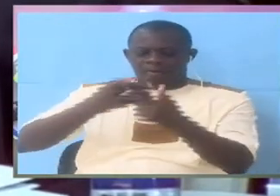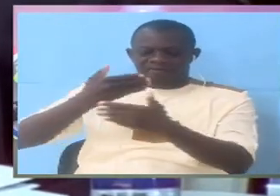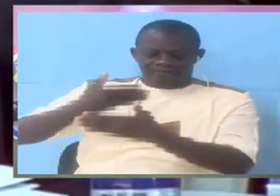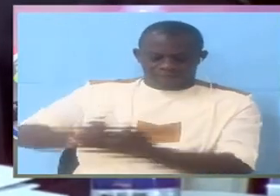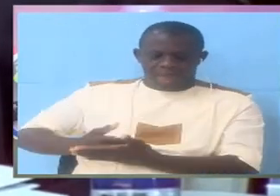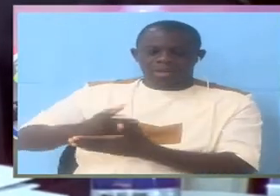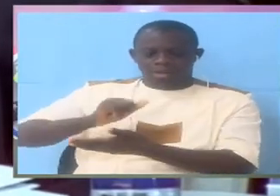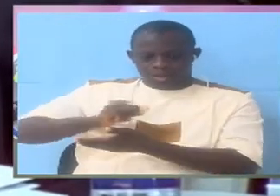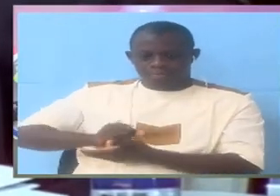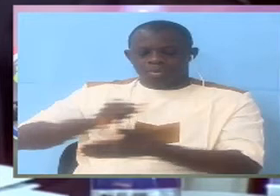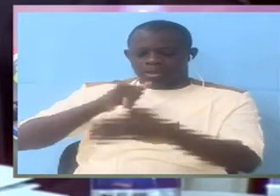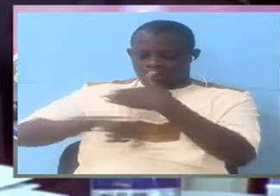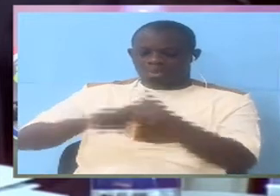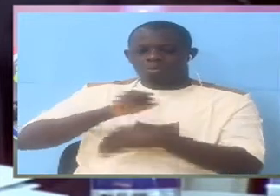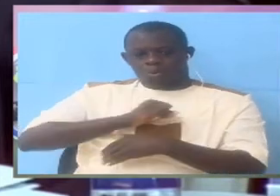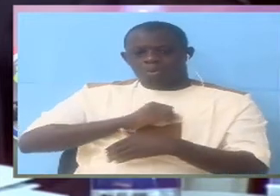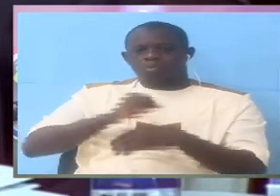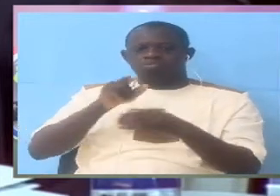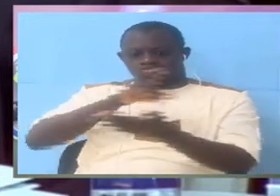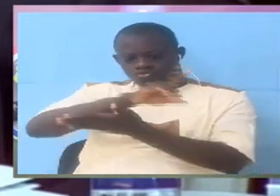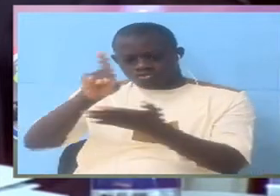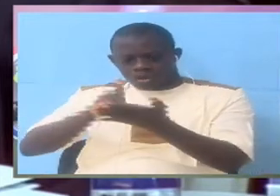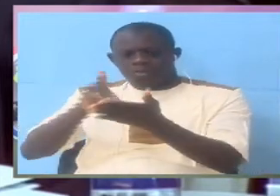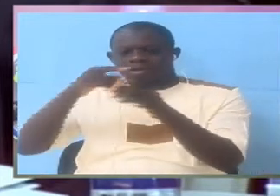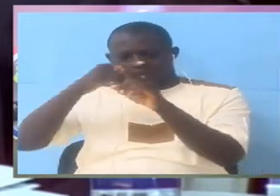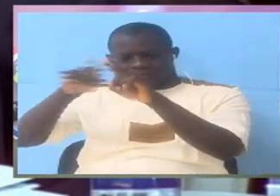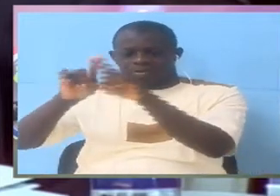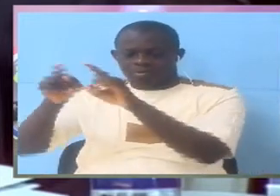exhibition in our records.